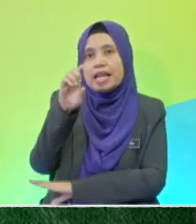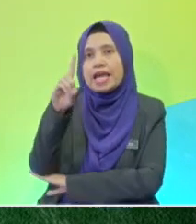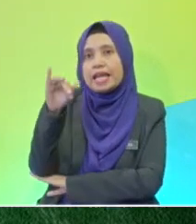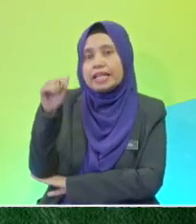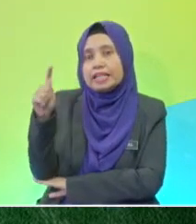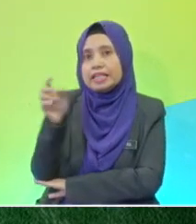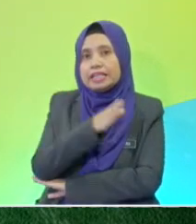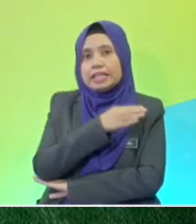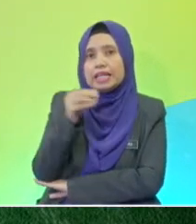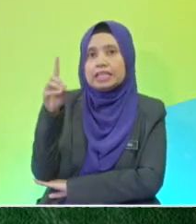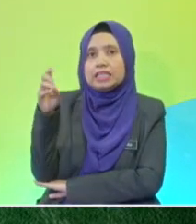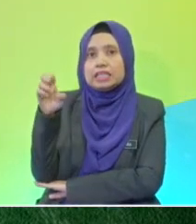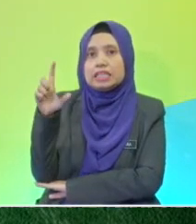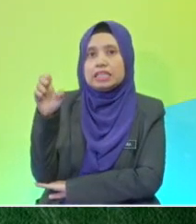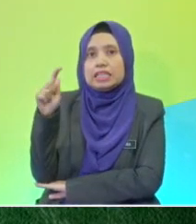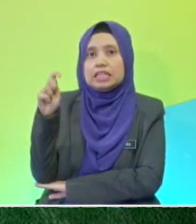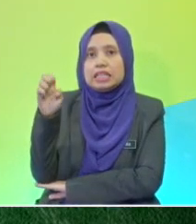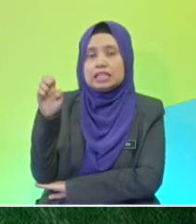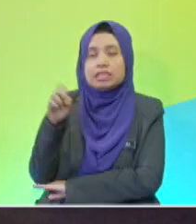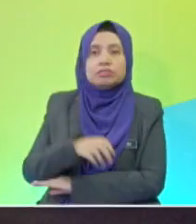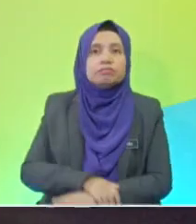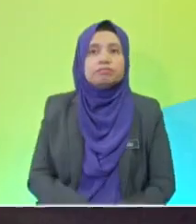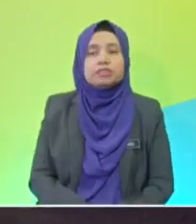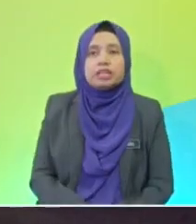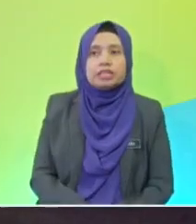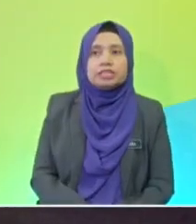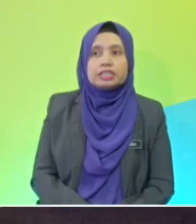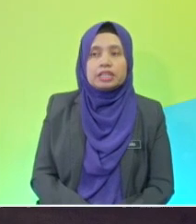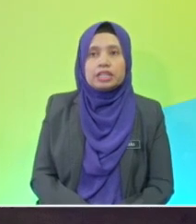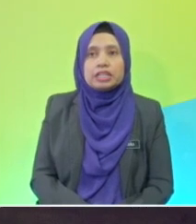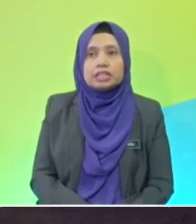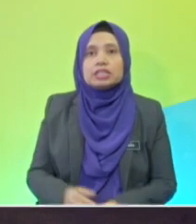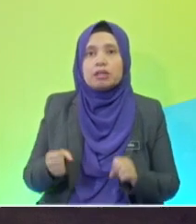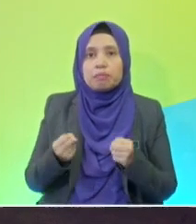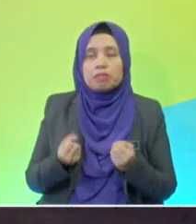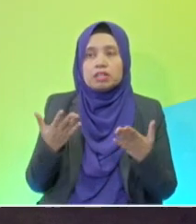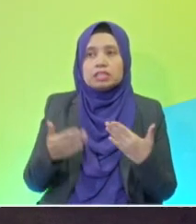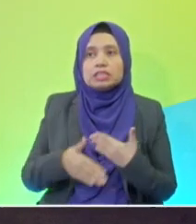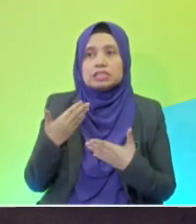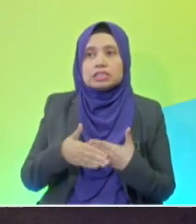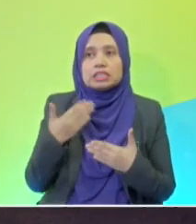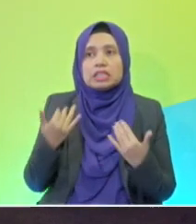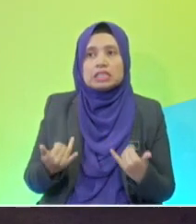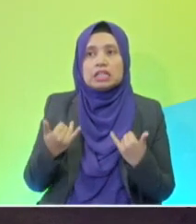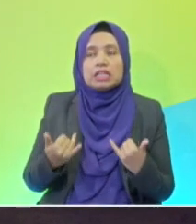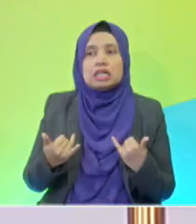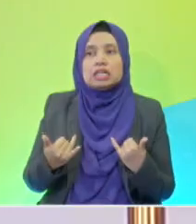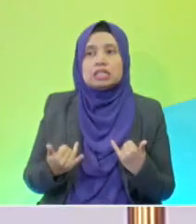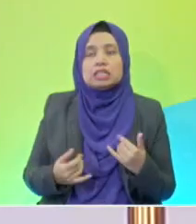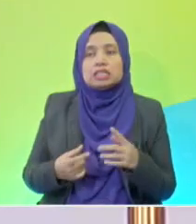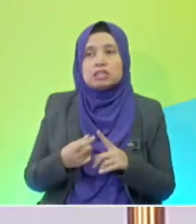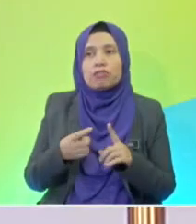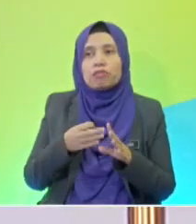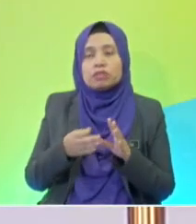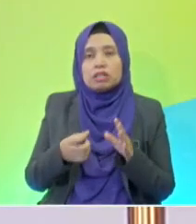documents immediately. Right. Okay, congratulations, Damien. That makes it a lot easier, right, Teacher M? You know, from typing